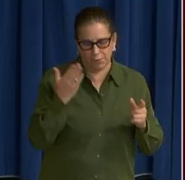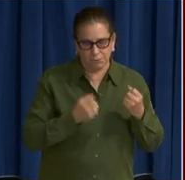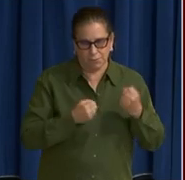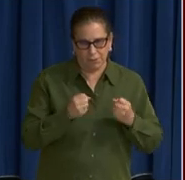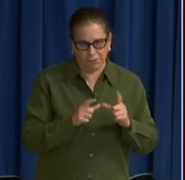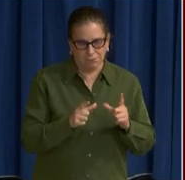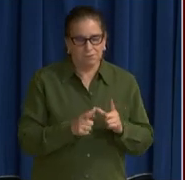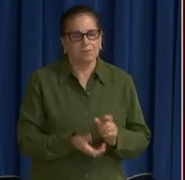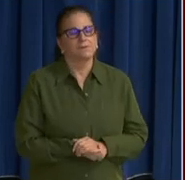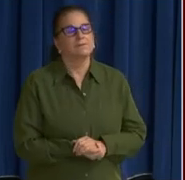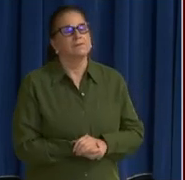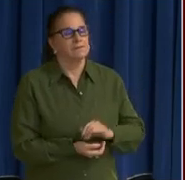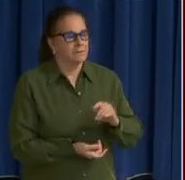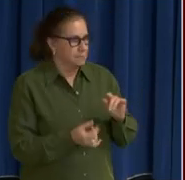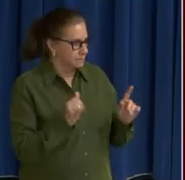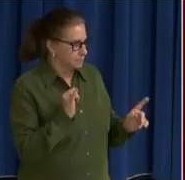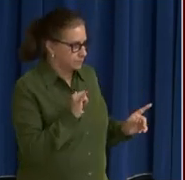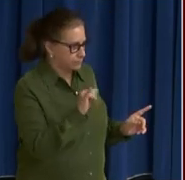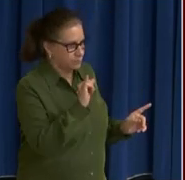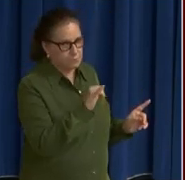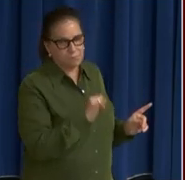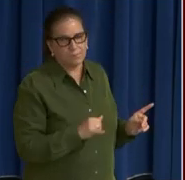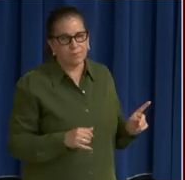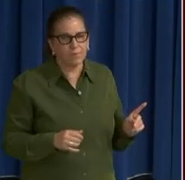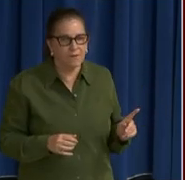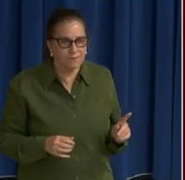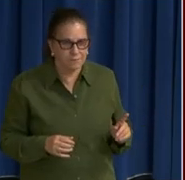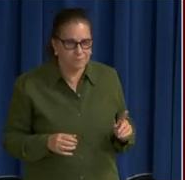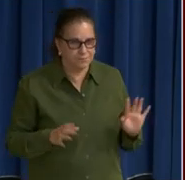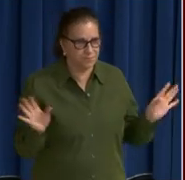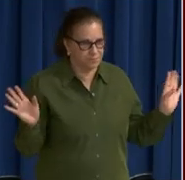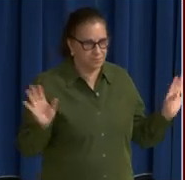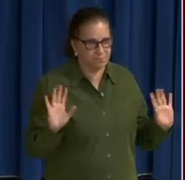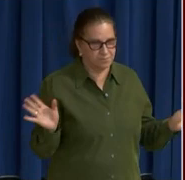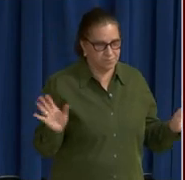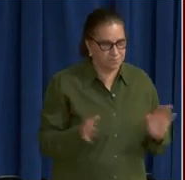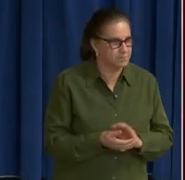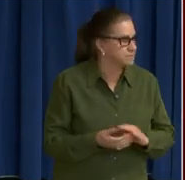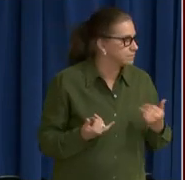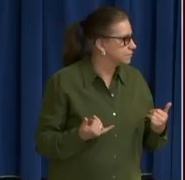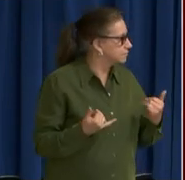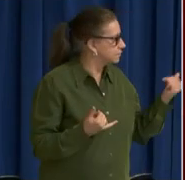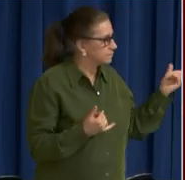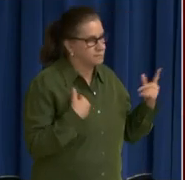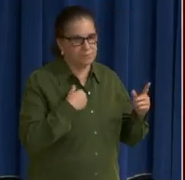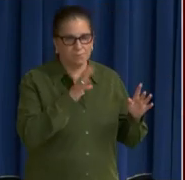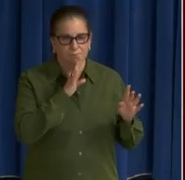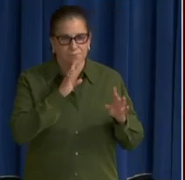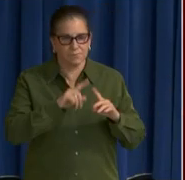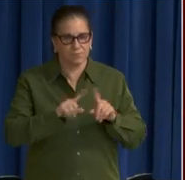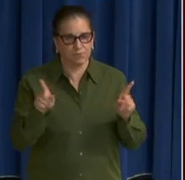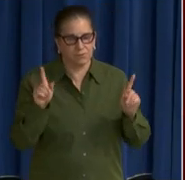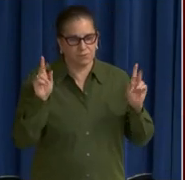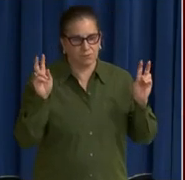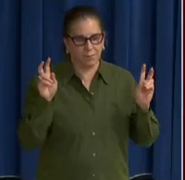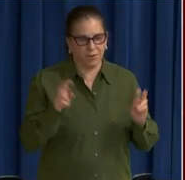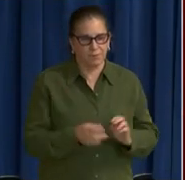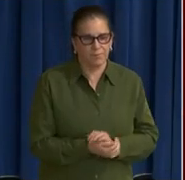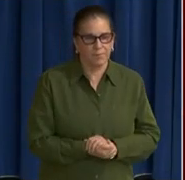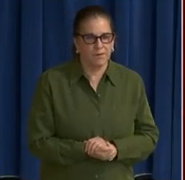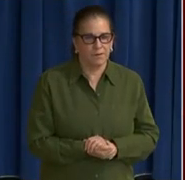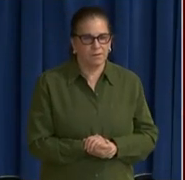topic? Sure. Mayor Bowser and Chief Nugent, could you both respond to the U.S. Attorney's response to your press conference the other day?